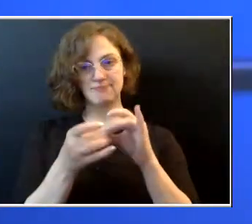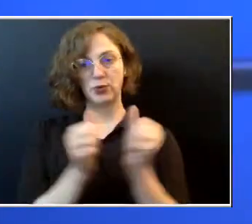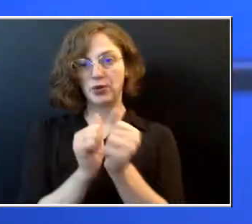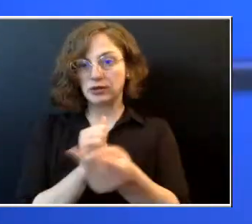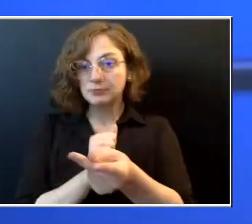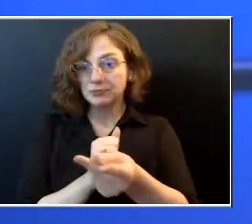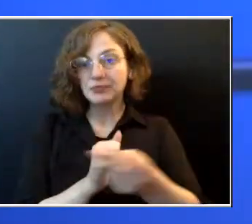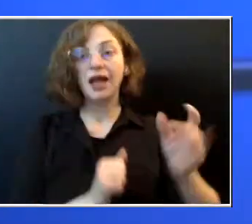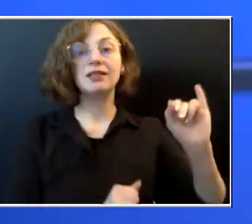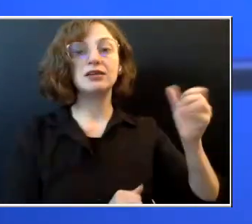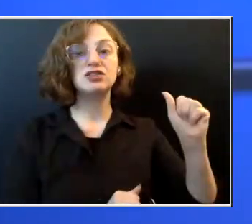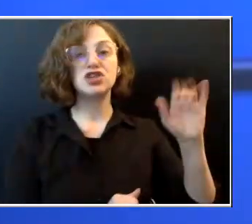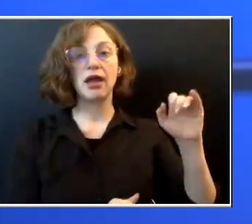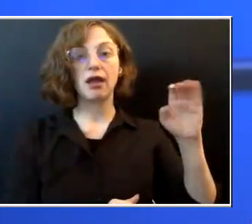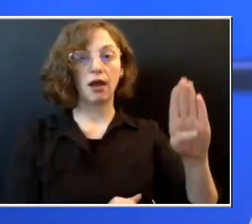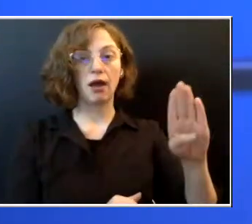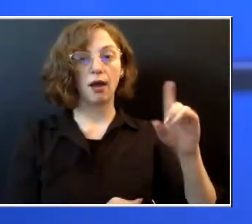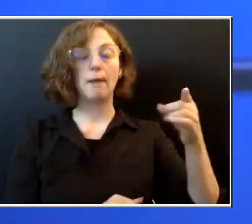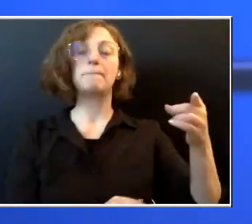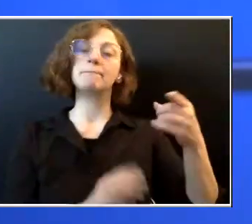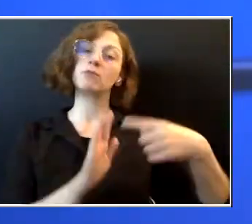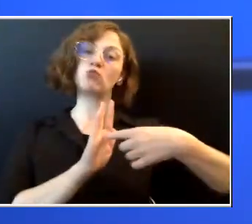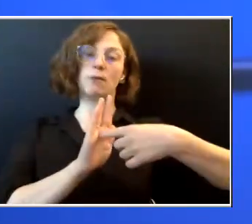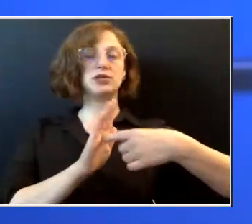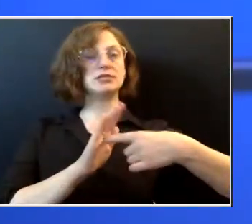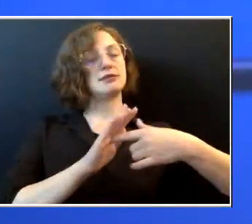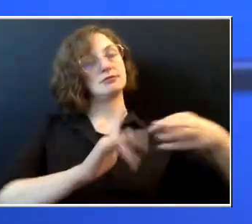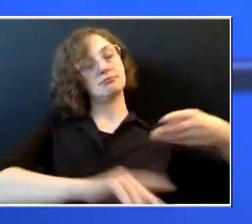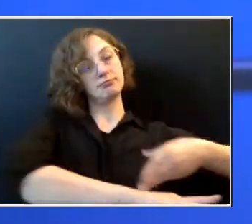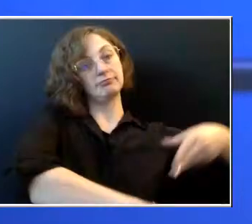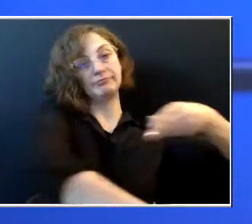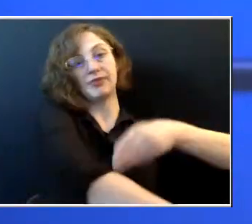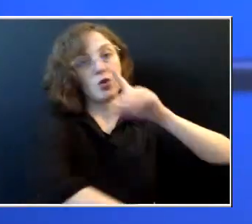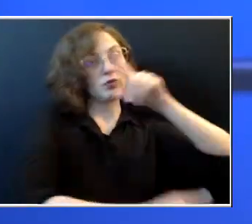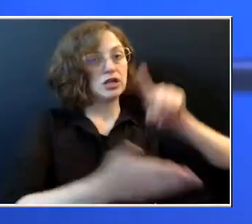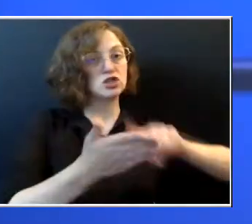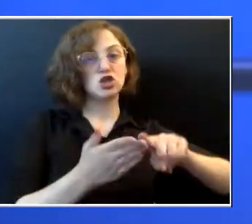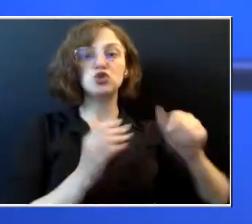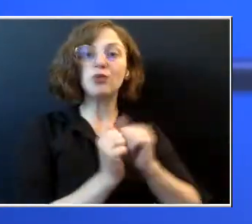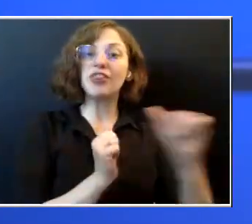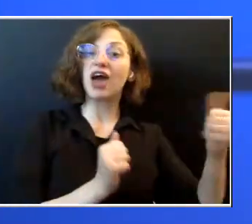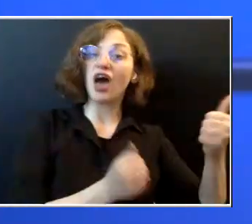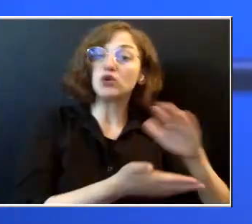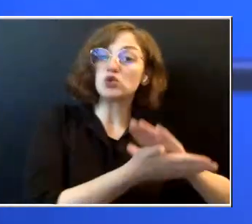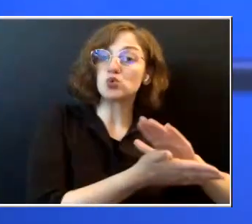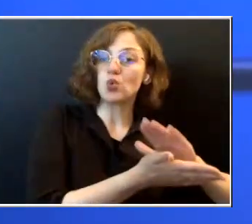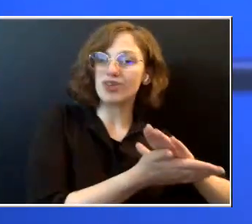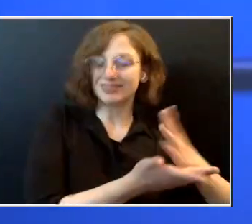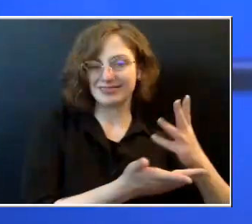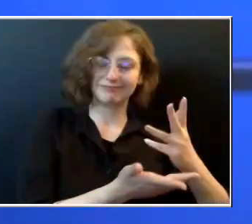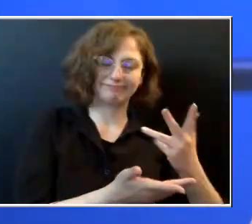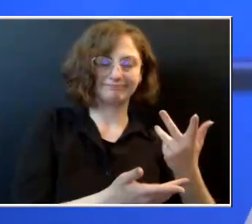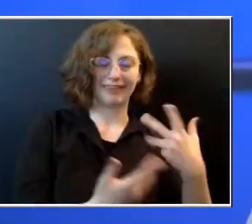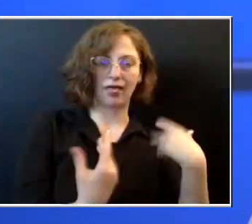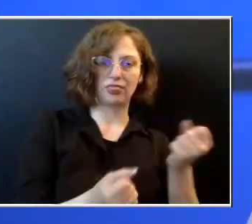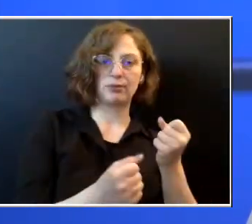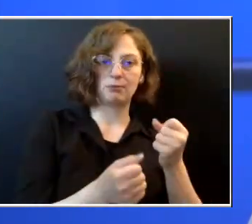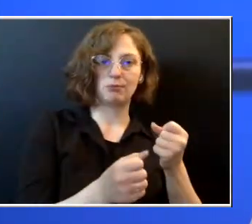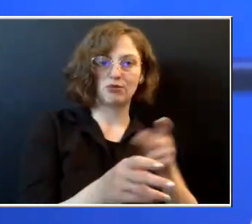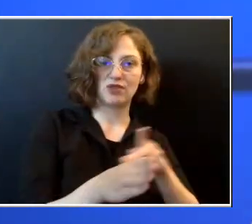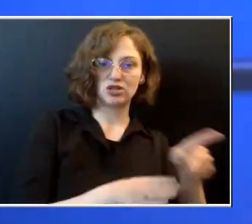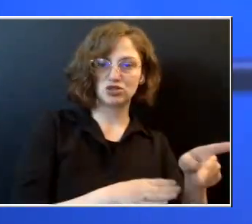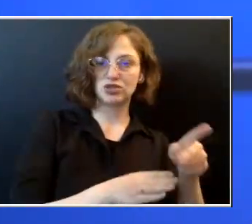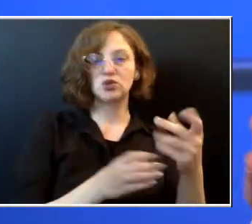really an advancement of research in the other schools, in the School of Health Professions. So what happened 20 years ago that was important, I think came out of the vision of